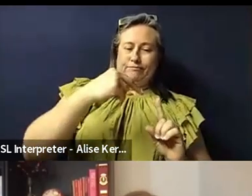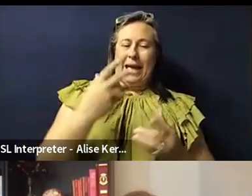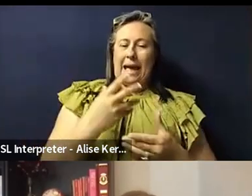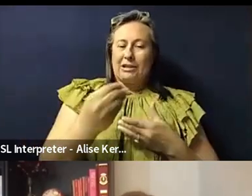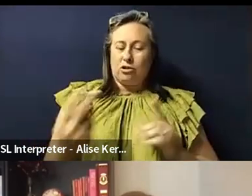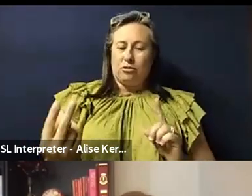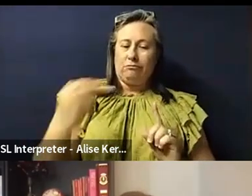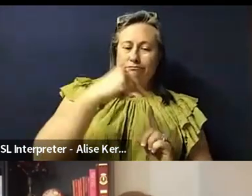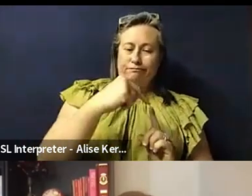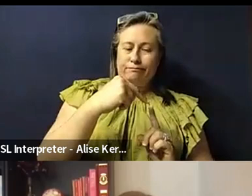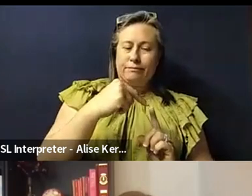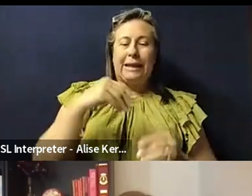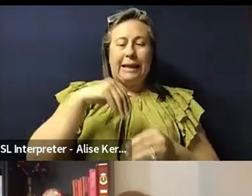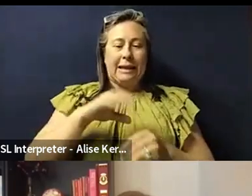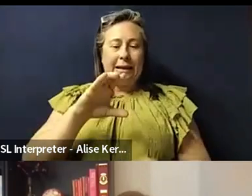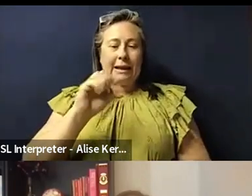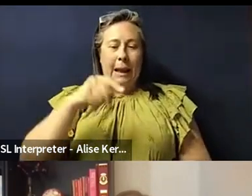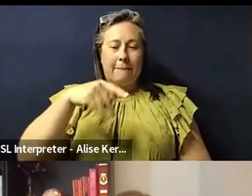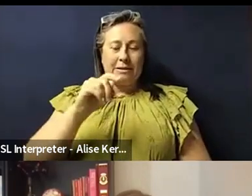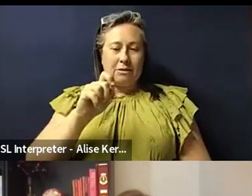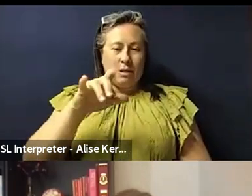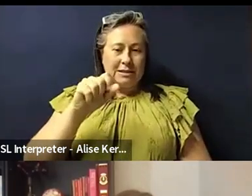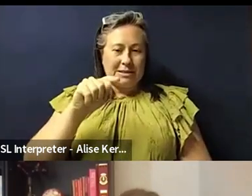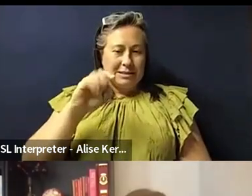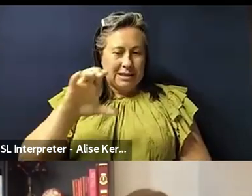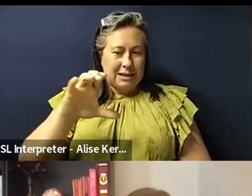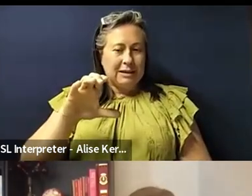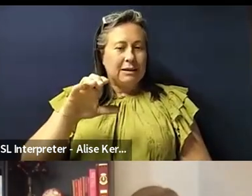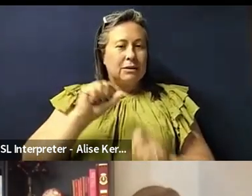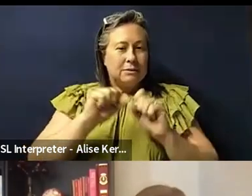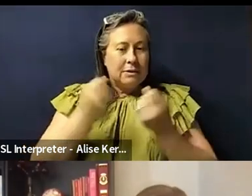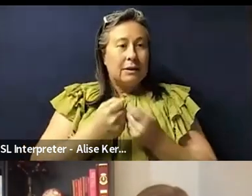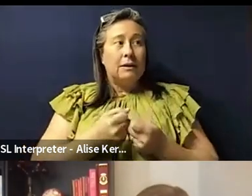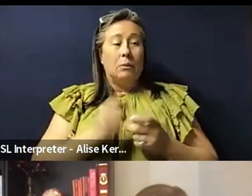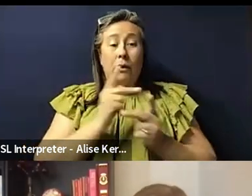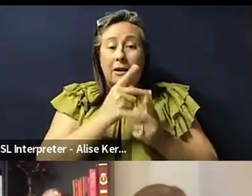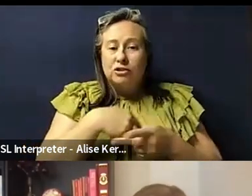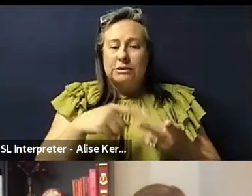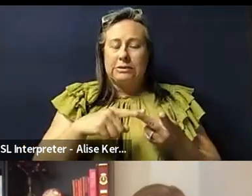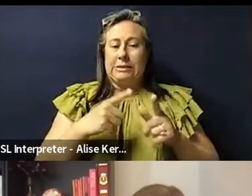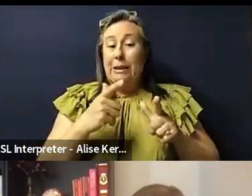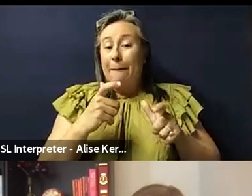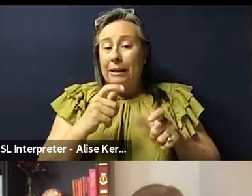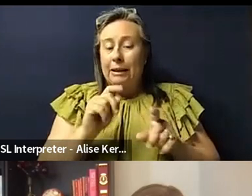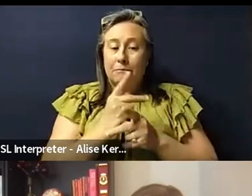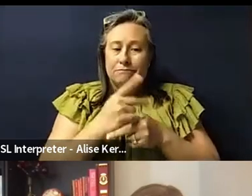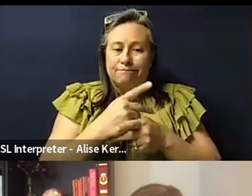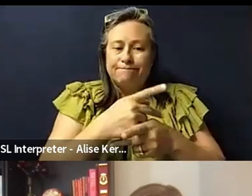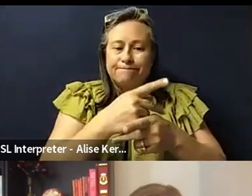that perhaps in a capitalist society is productivity or sort of speed production. And I think